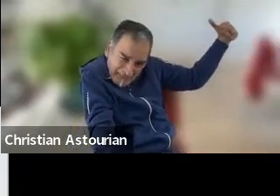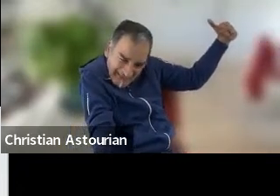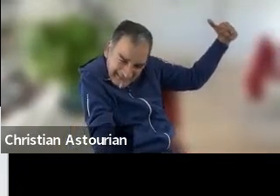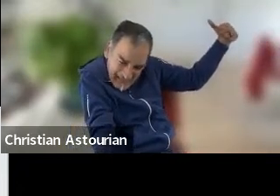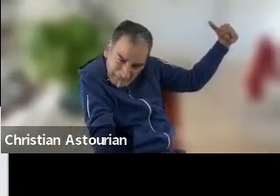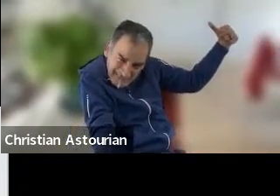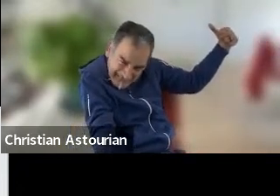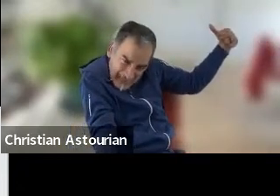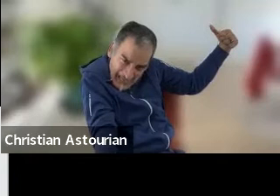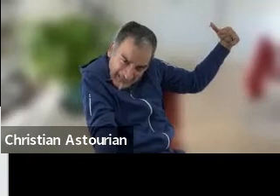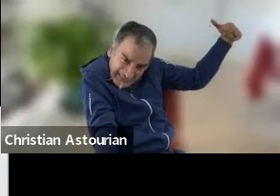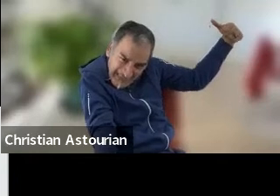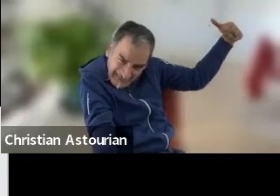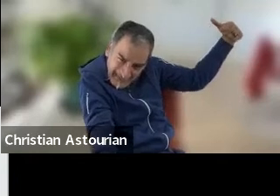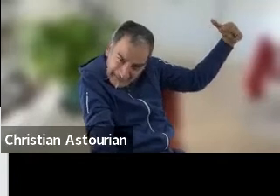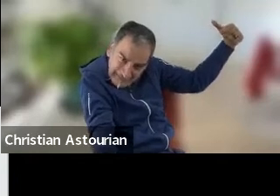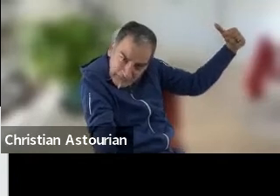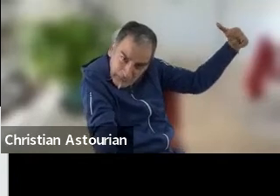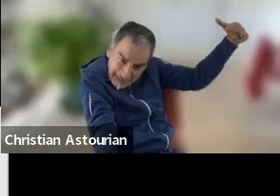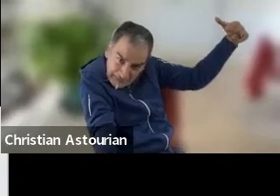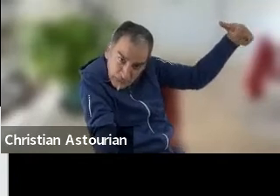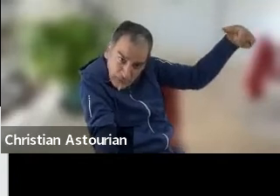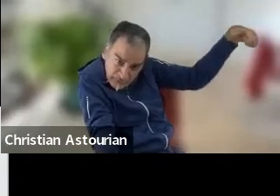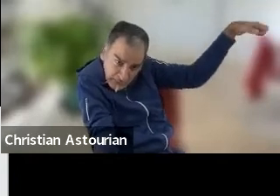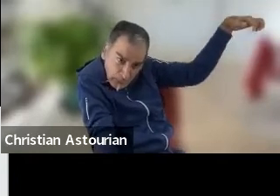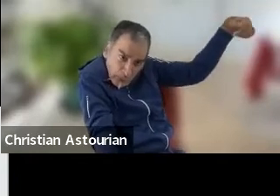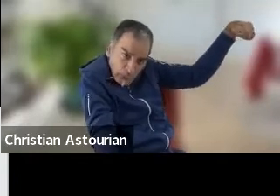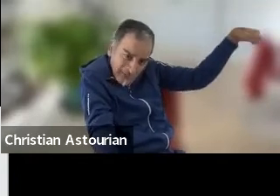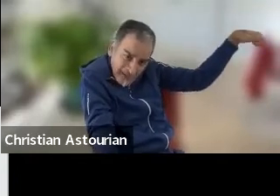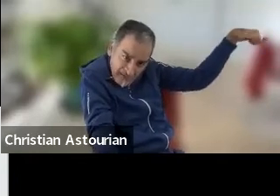The pandemic has created a situation